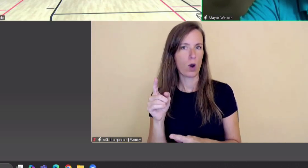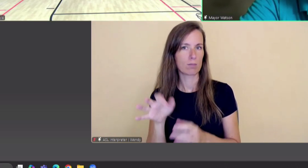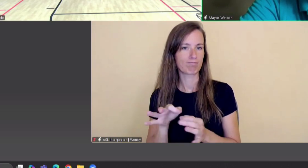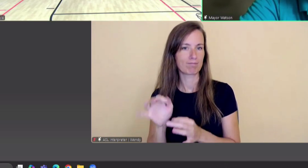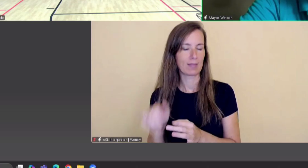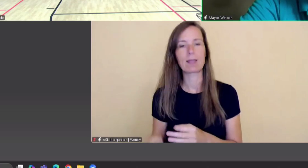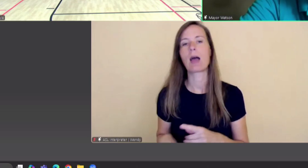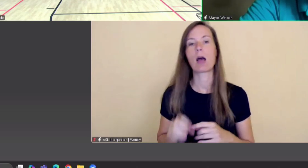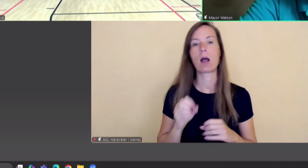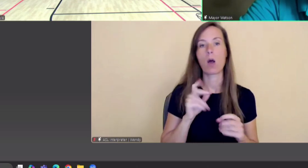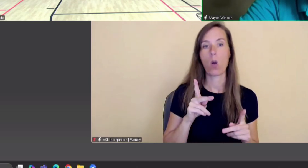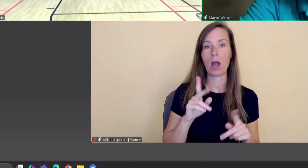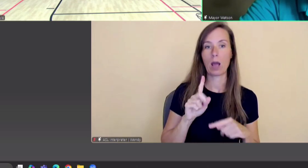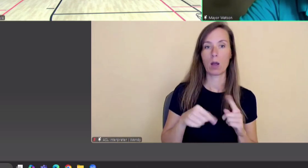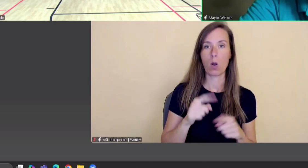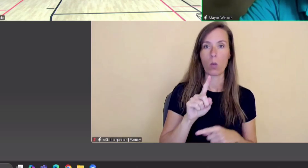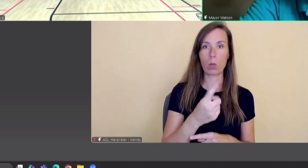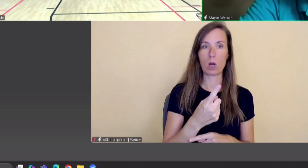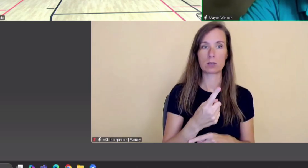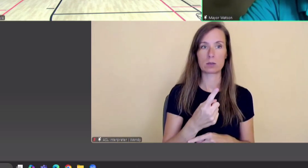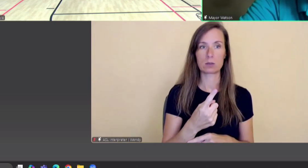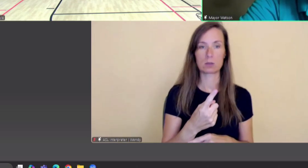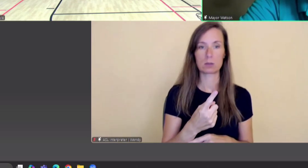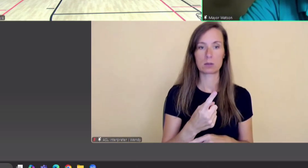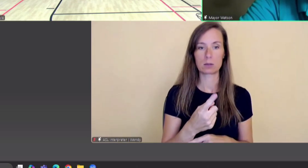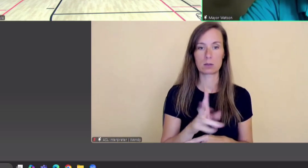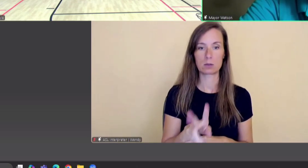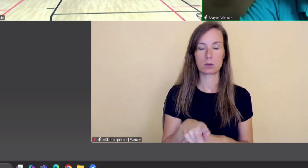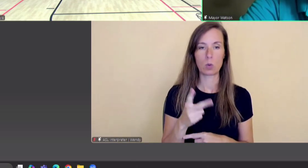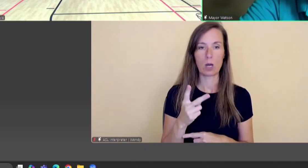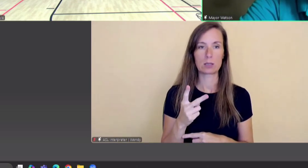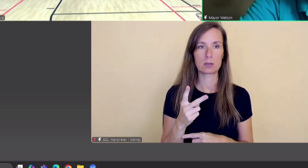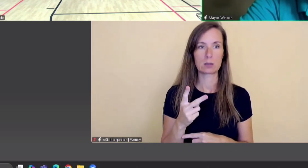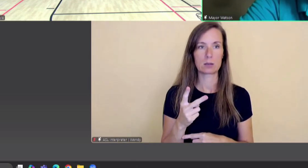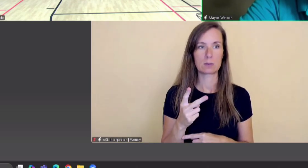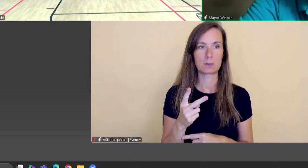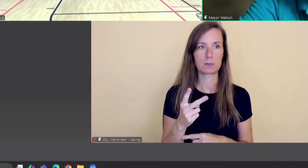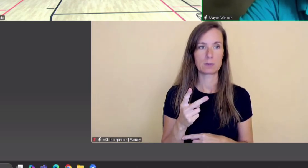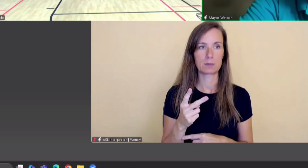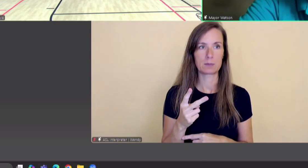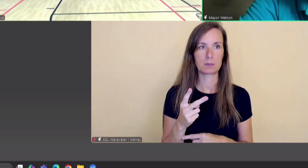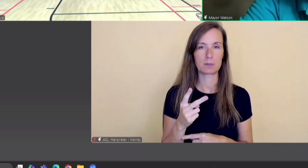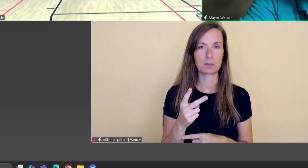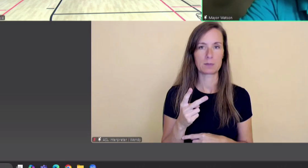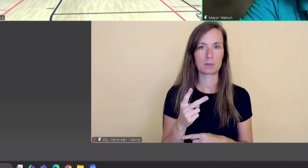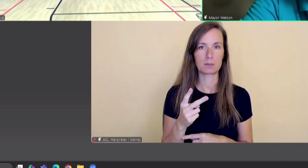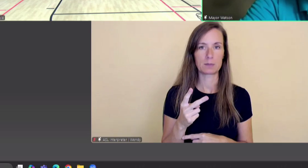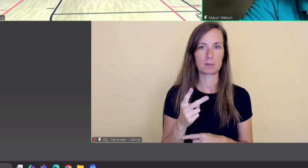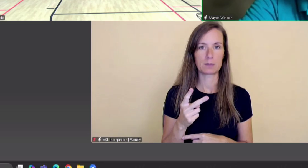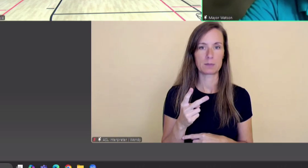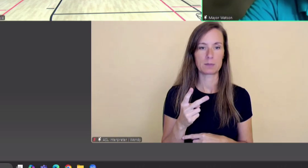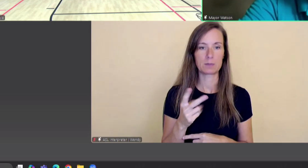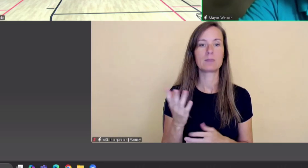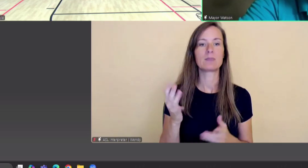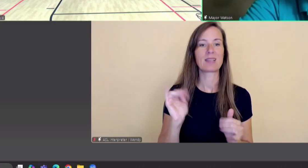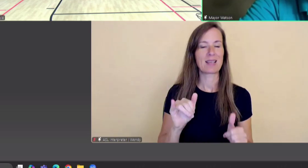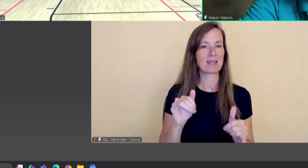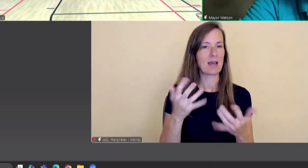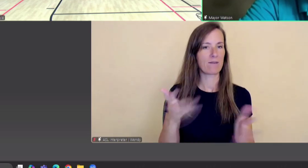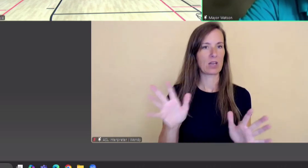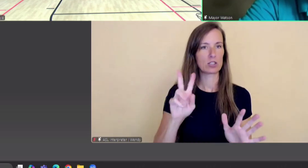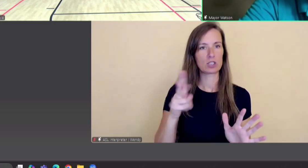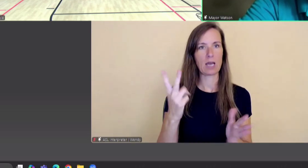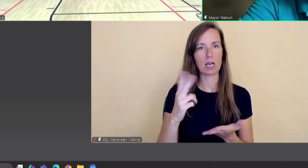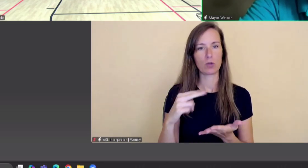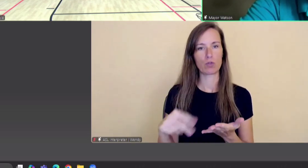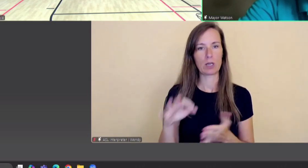Going once, going twice. All right, that concludes the second reading of the ethics